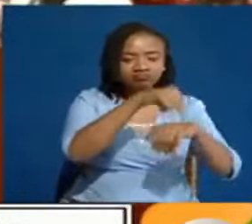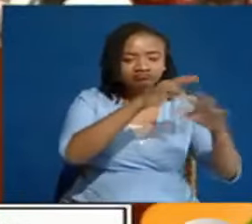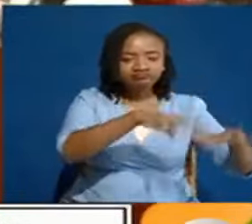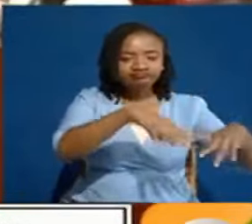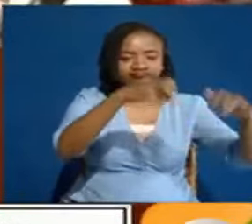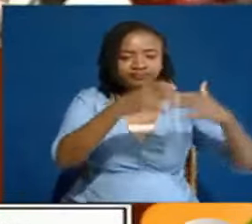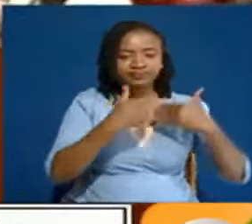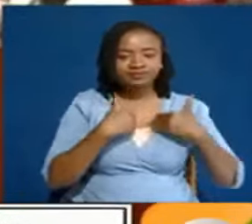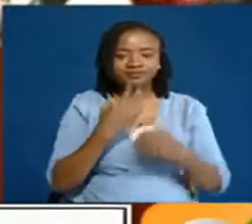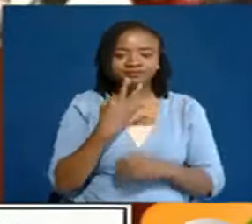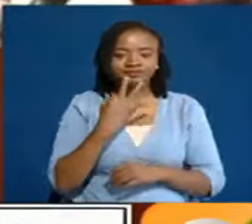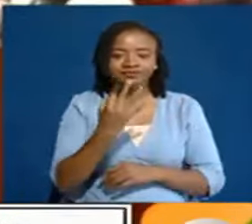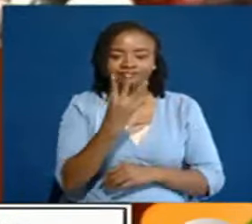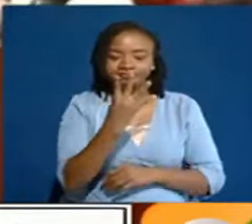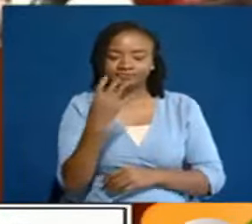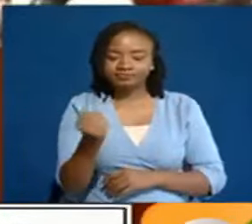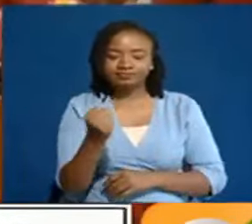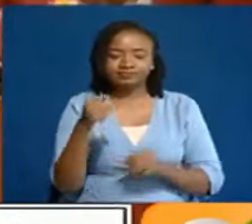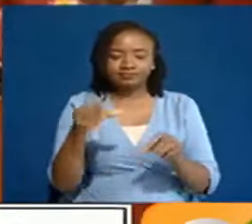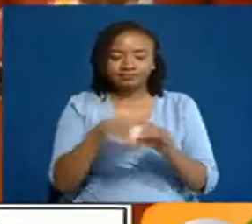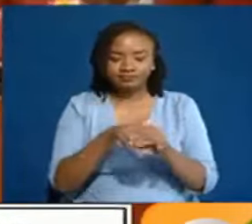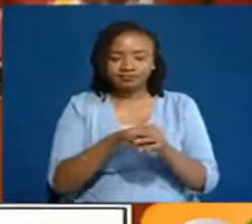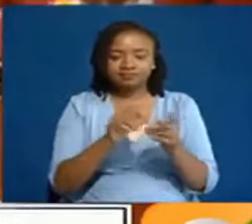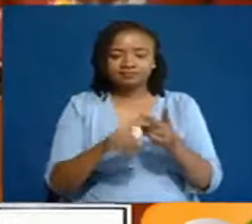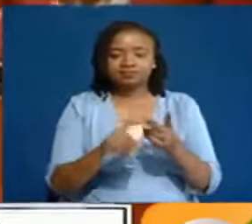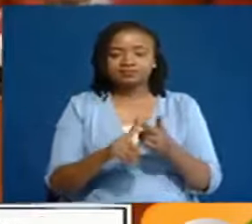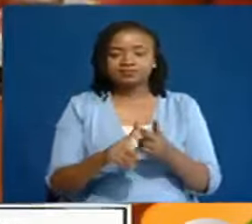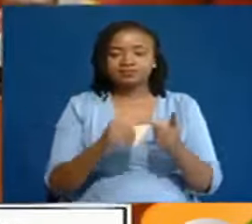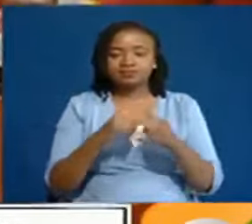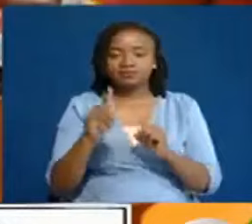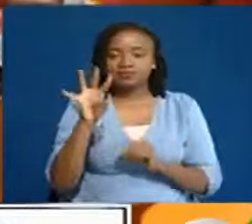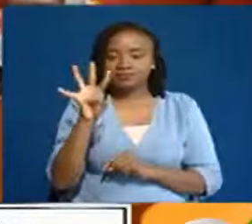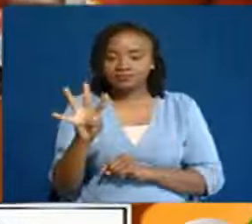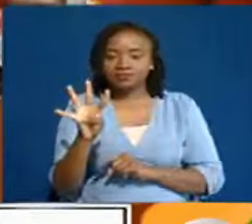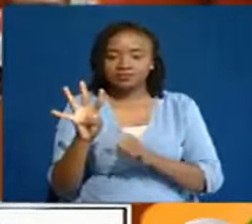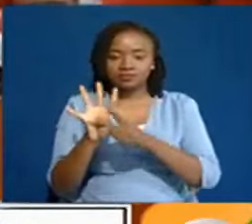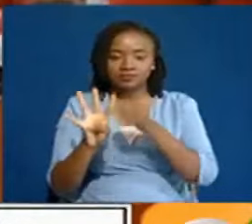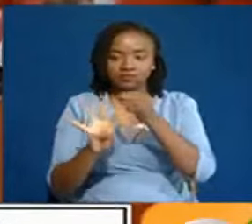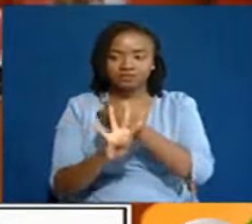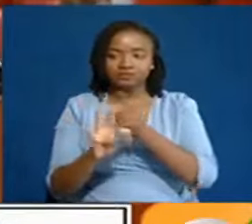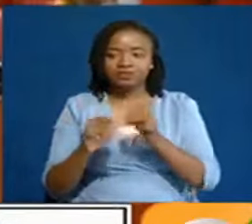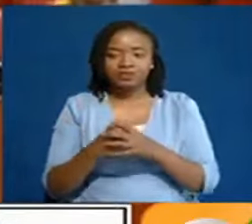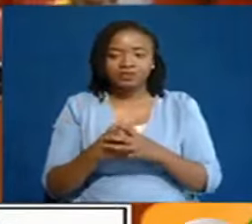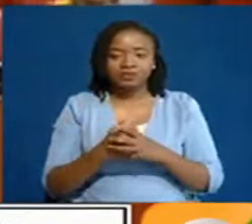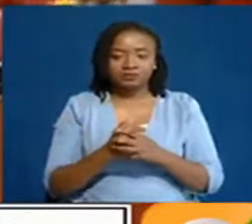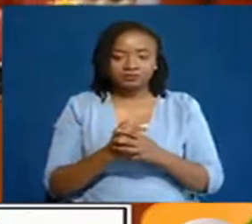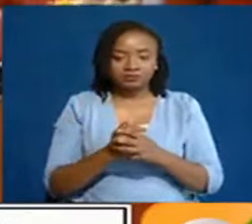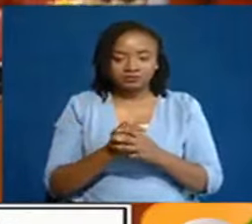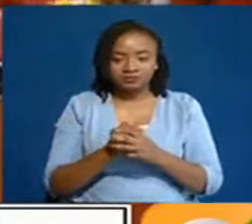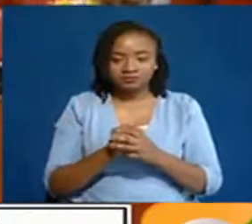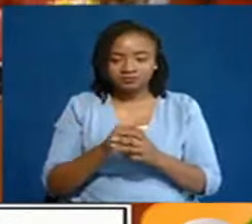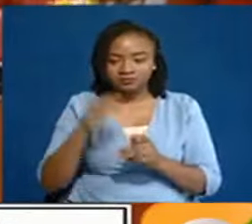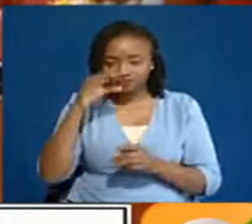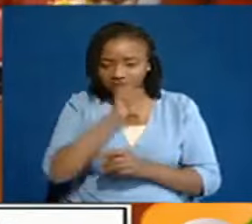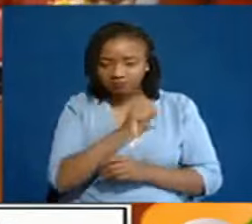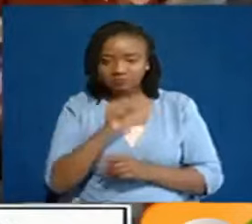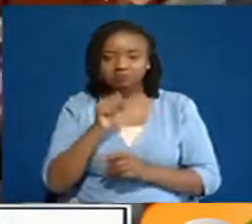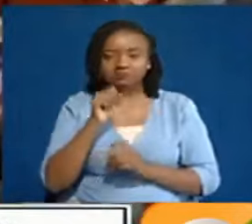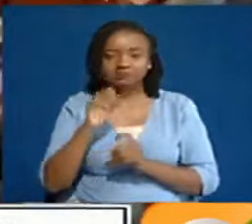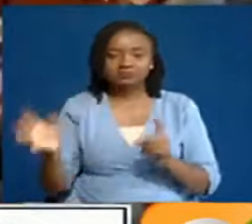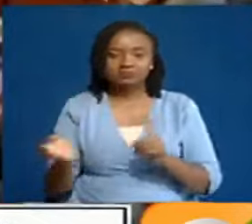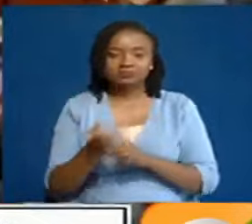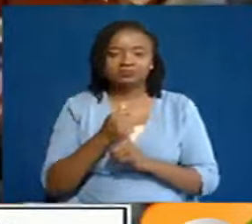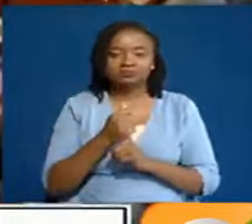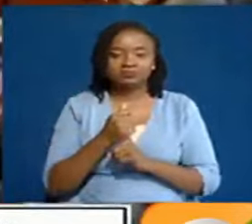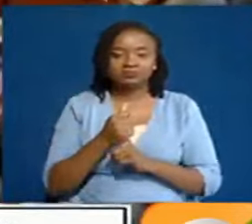has 345 members, four legislators shy of the constitutional 349 occupants. Banisa, Magarini